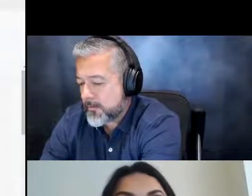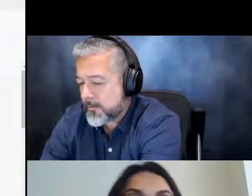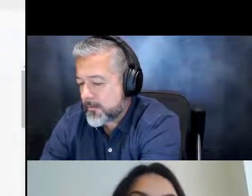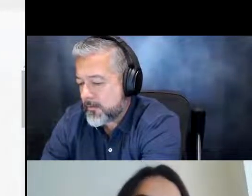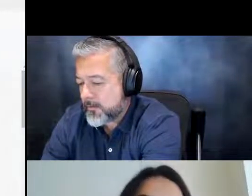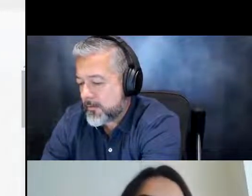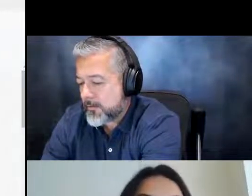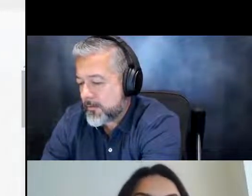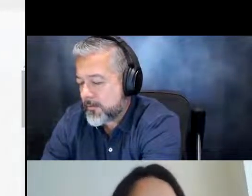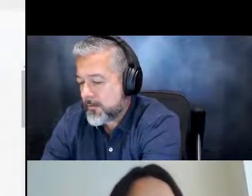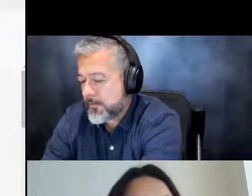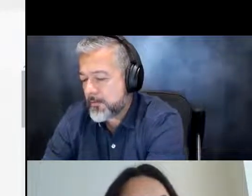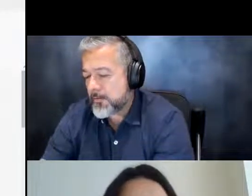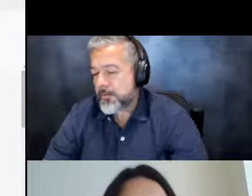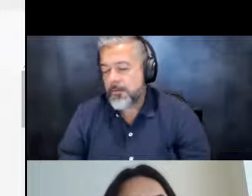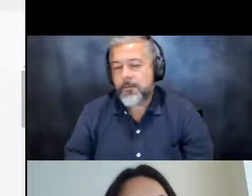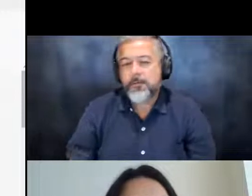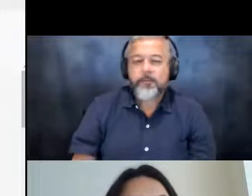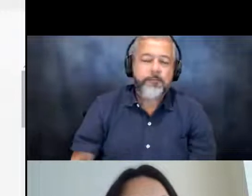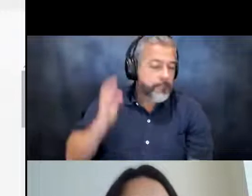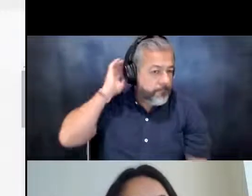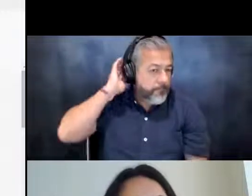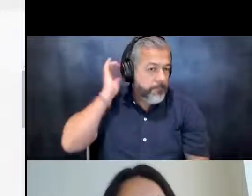Multiple languages support.